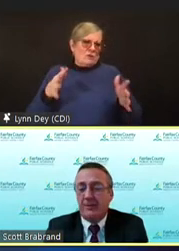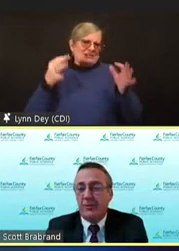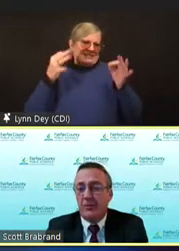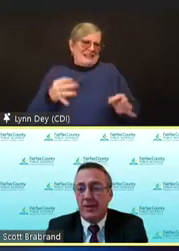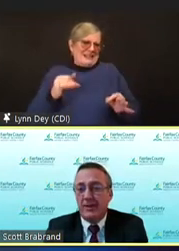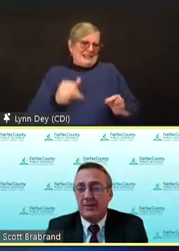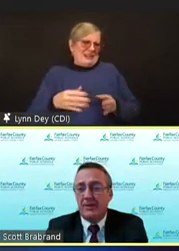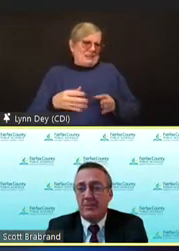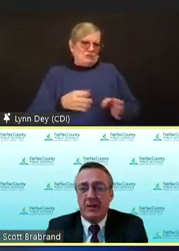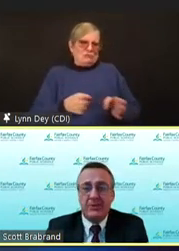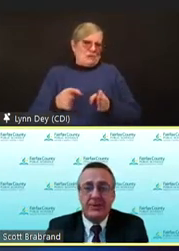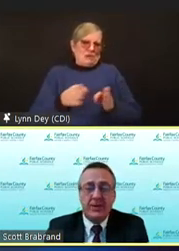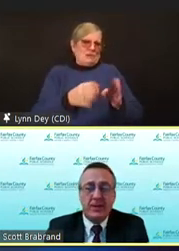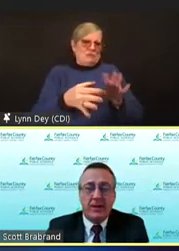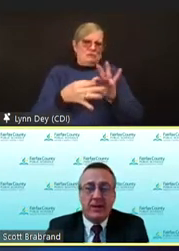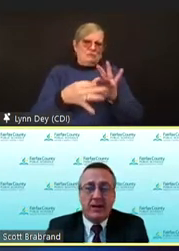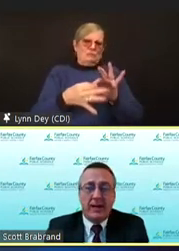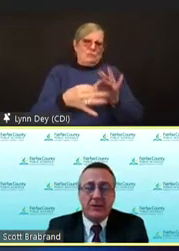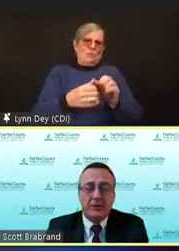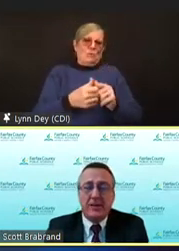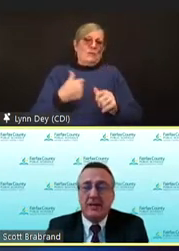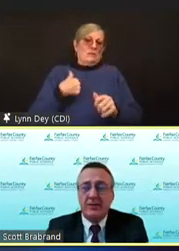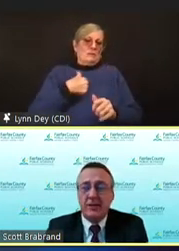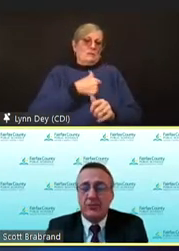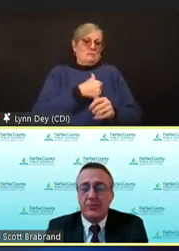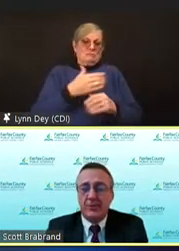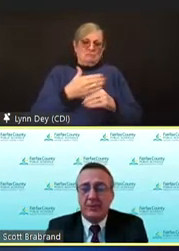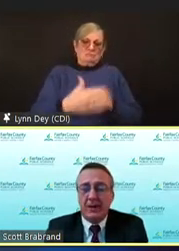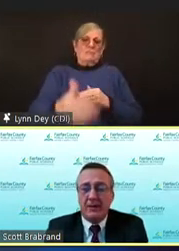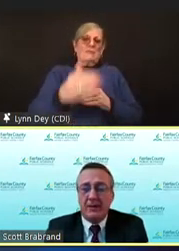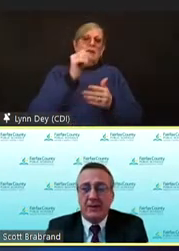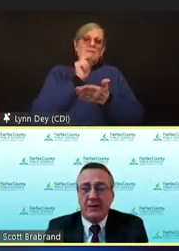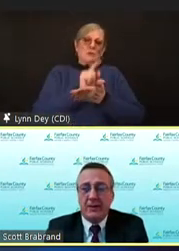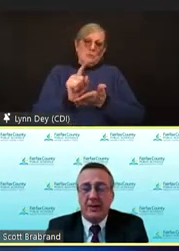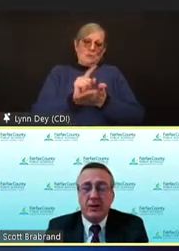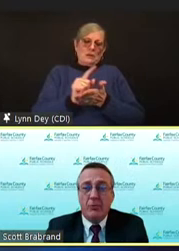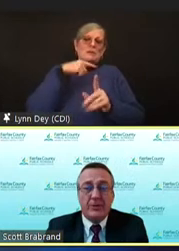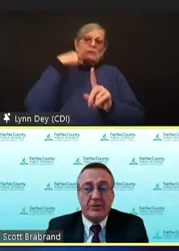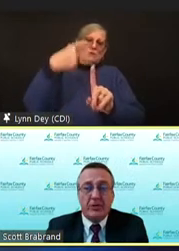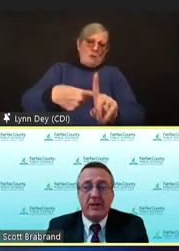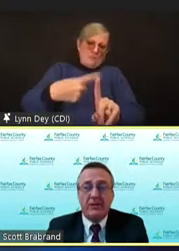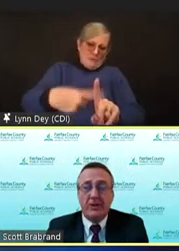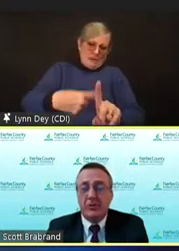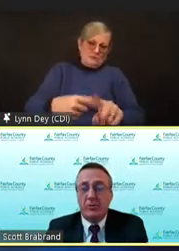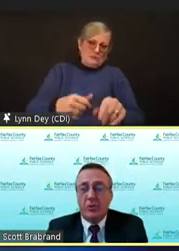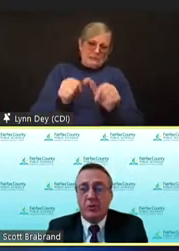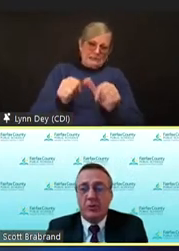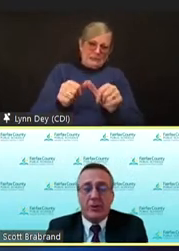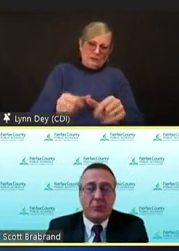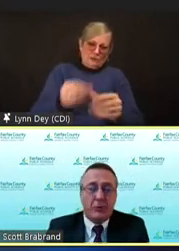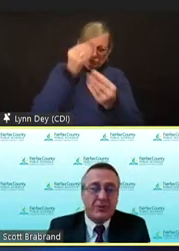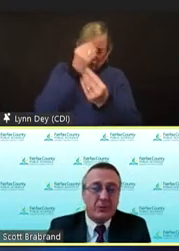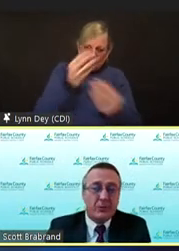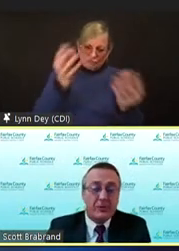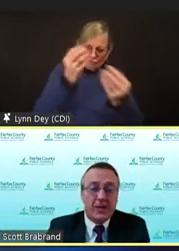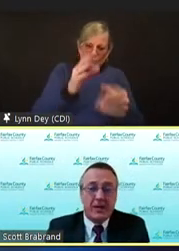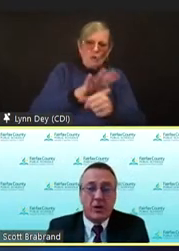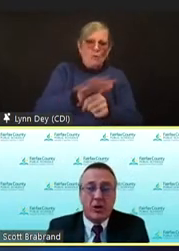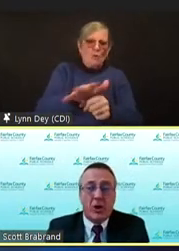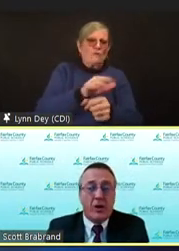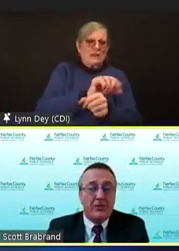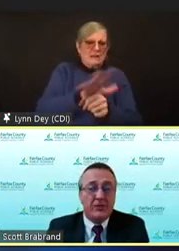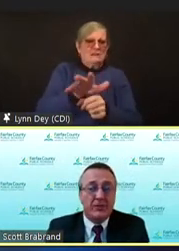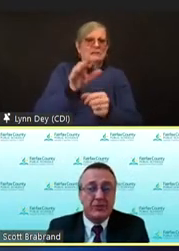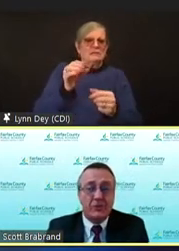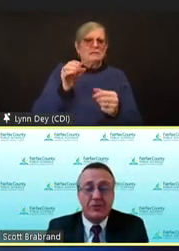next several weeks and months. As we continue through this pandemic, we certainly continue to work with our principals and